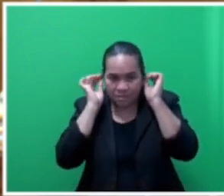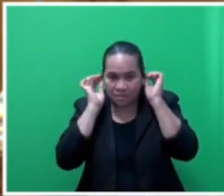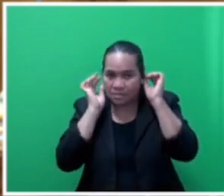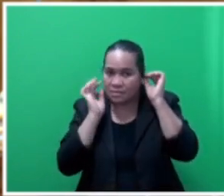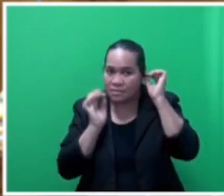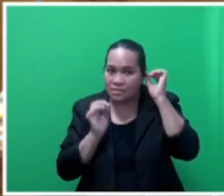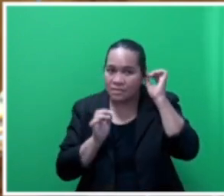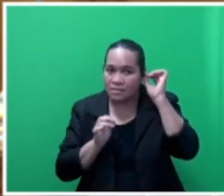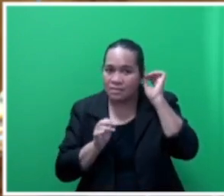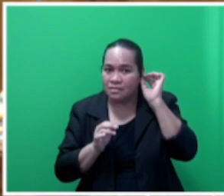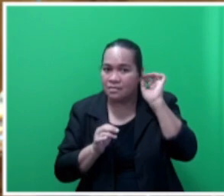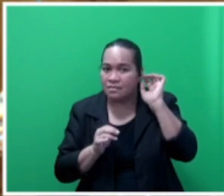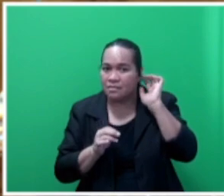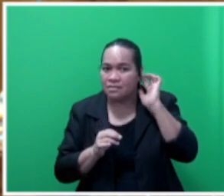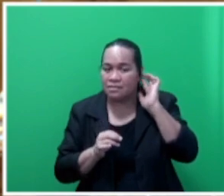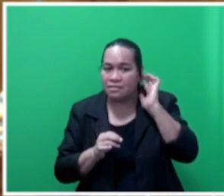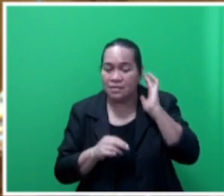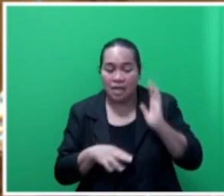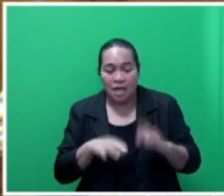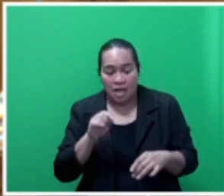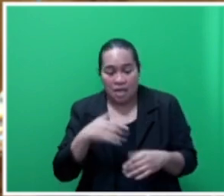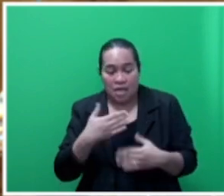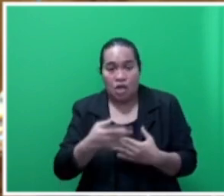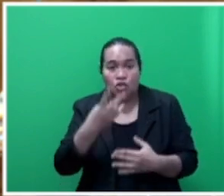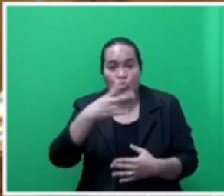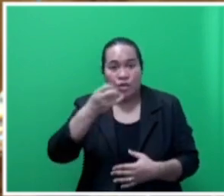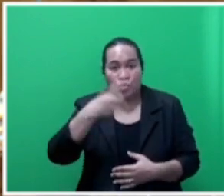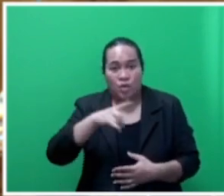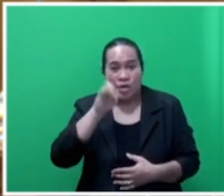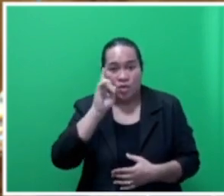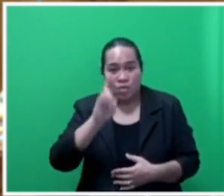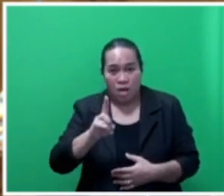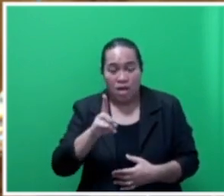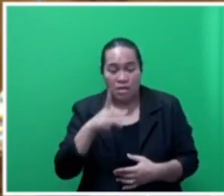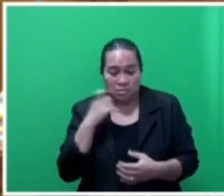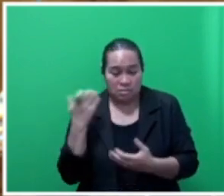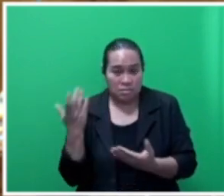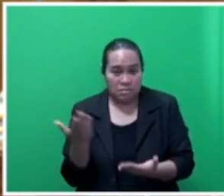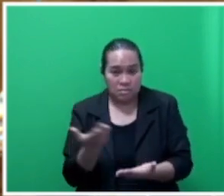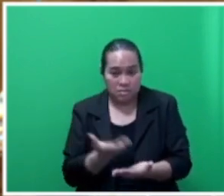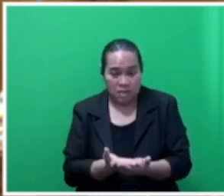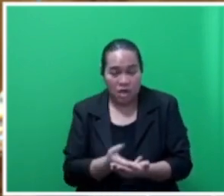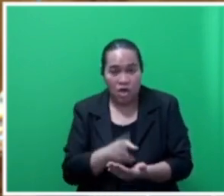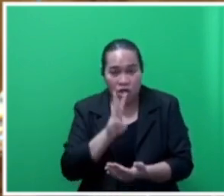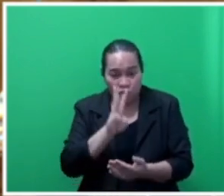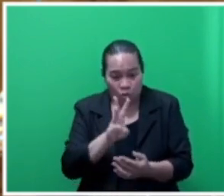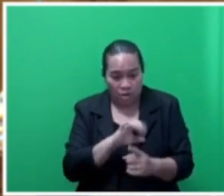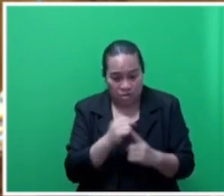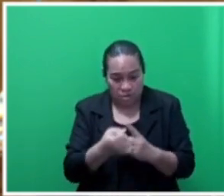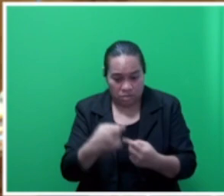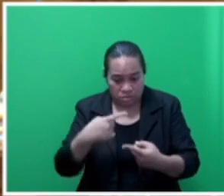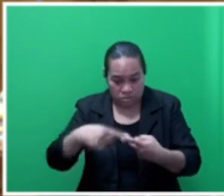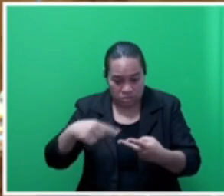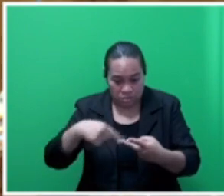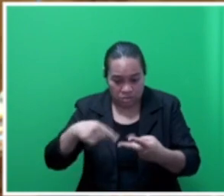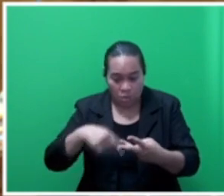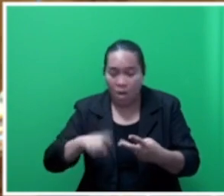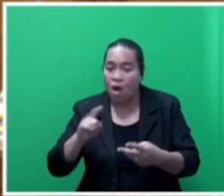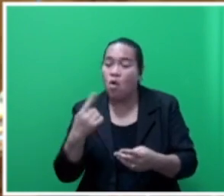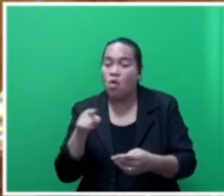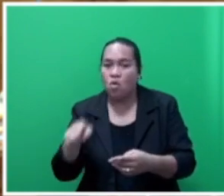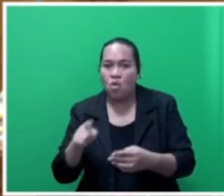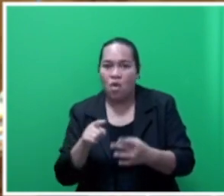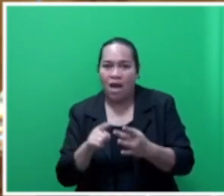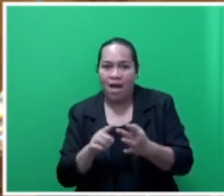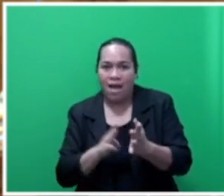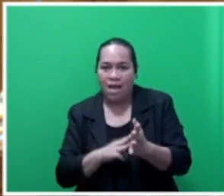In the post-December 2021 eventualities, say all the 3 conditions laid down by the IMF for